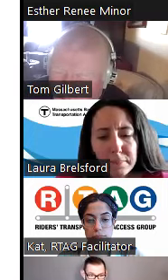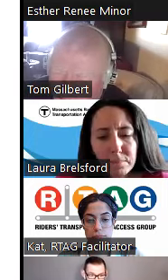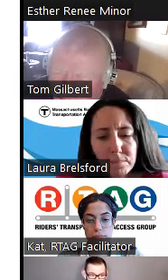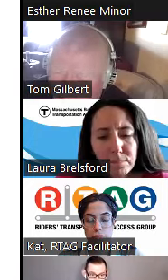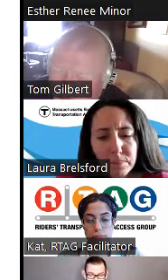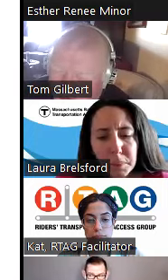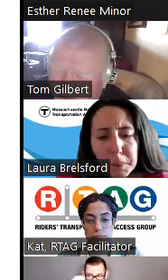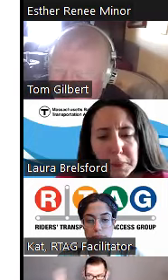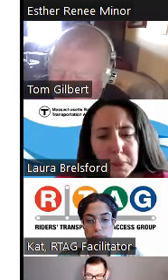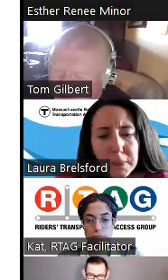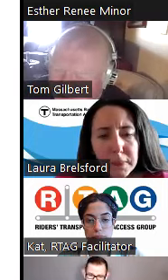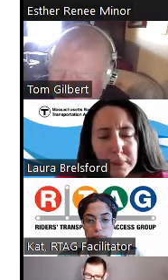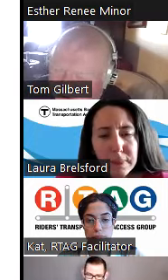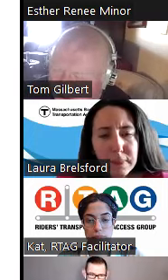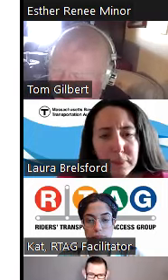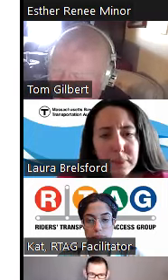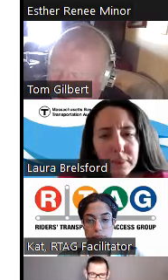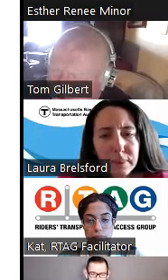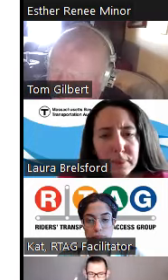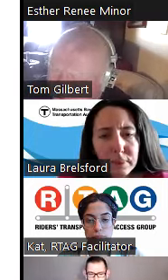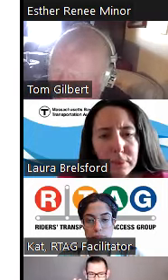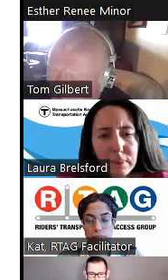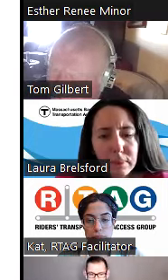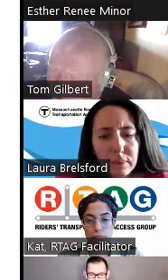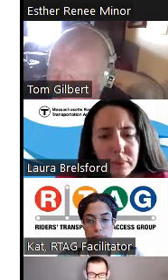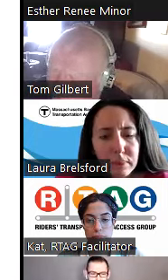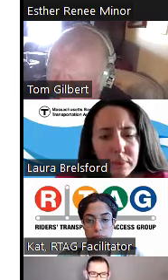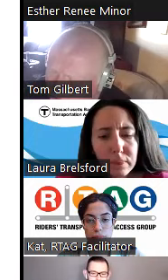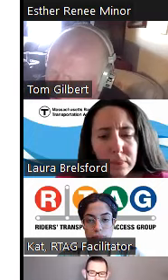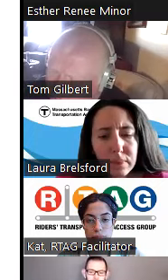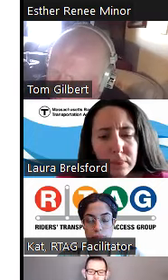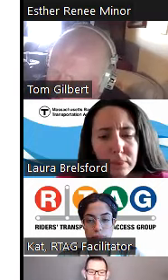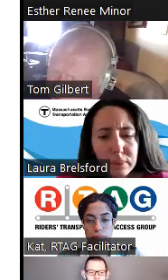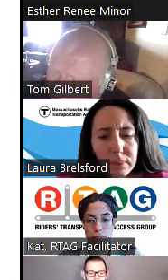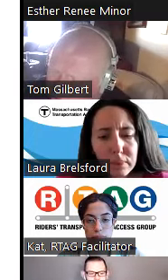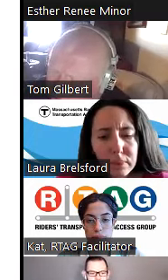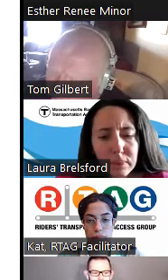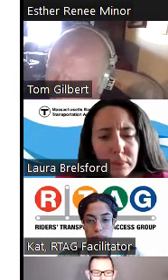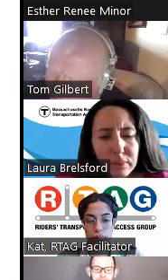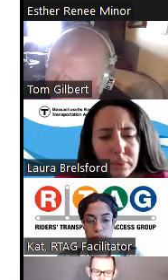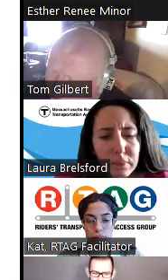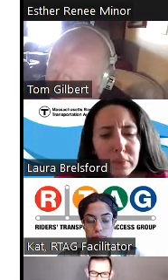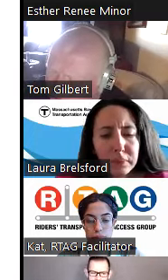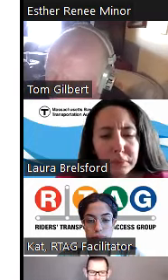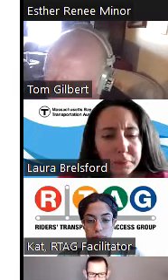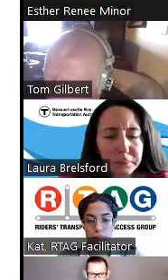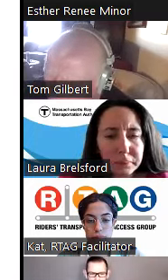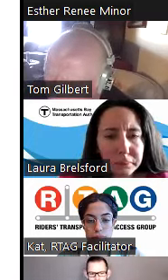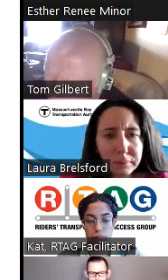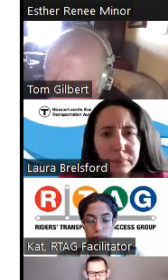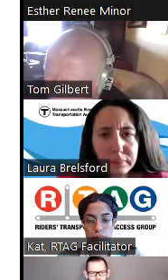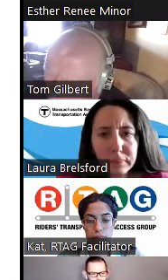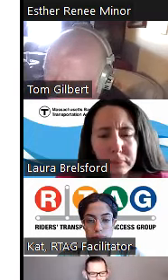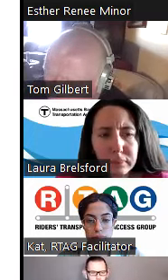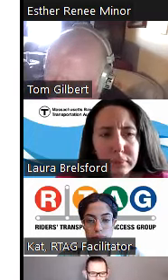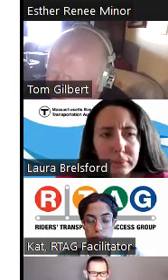really necessary. I think it's just necessary to have the Frank Oglesby announcement, which I think are the most accurate ones that were